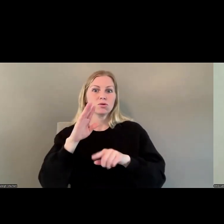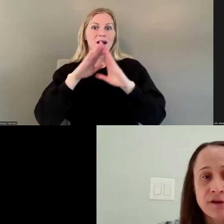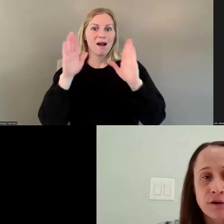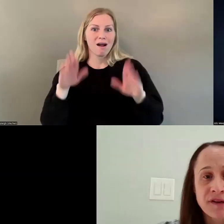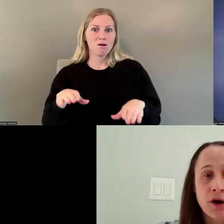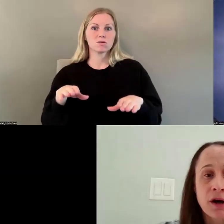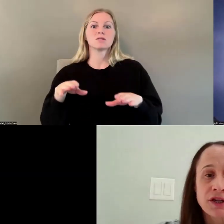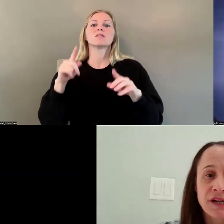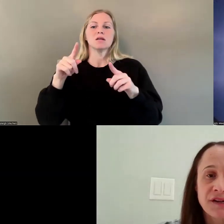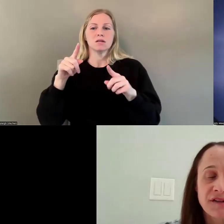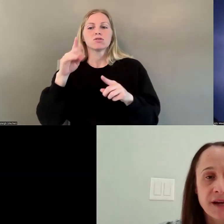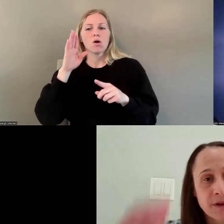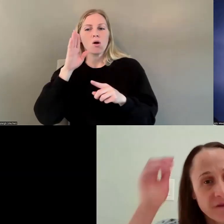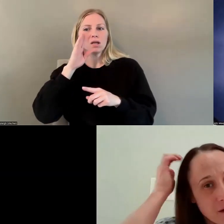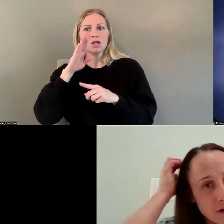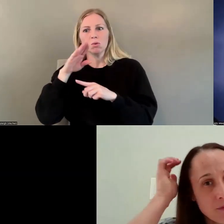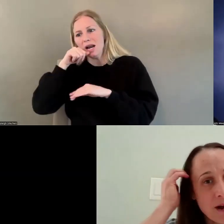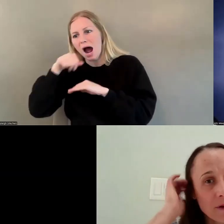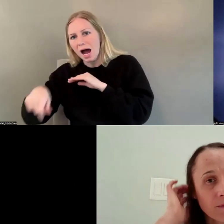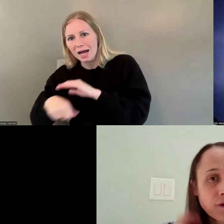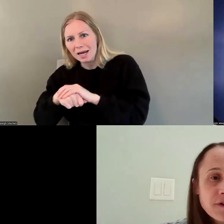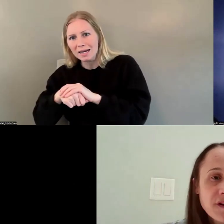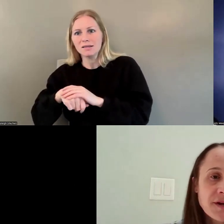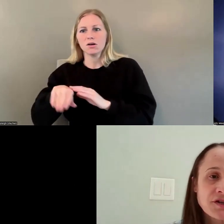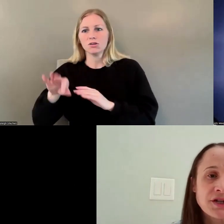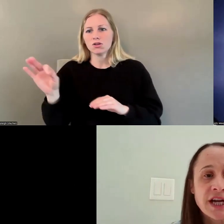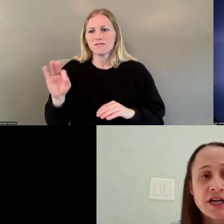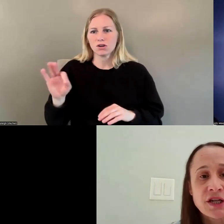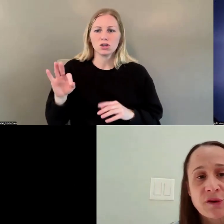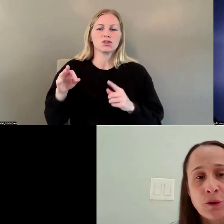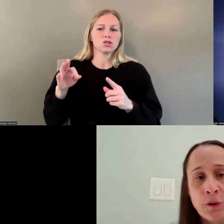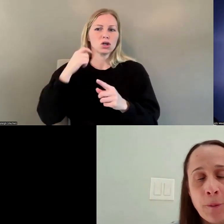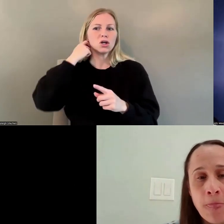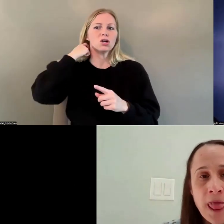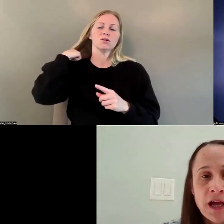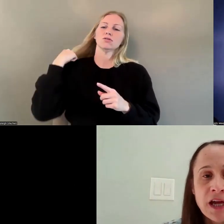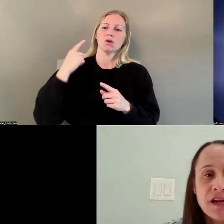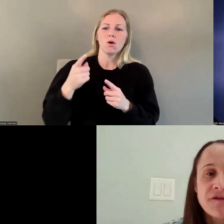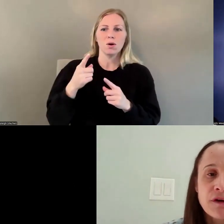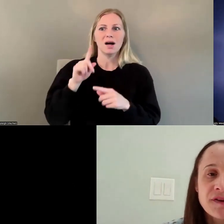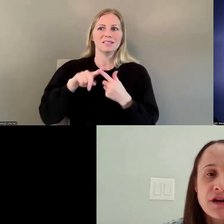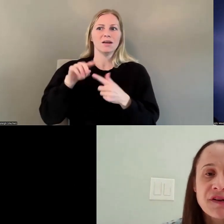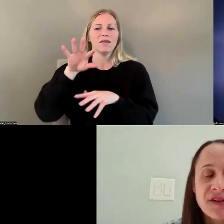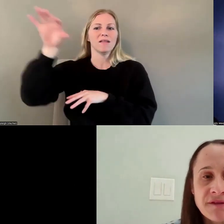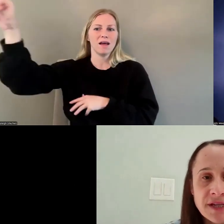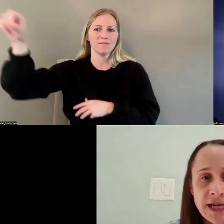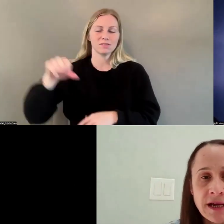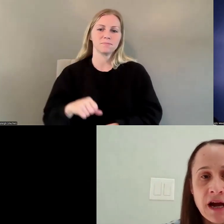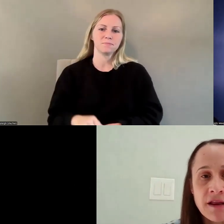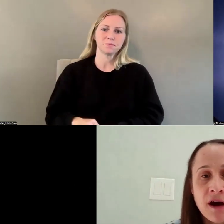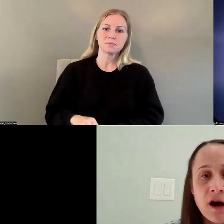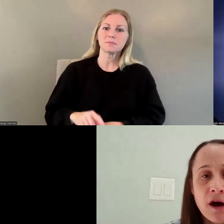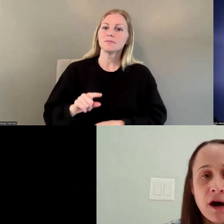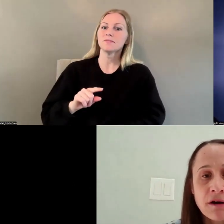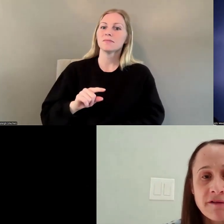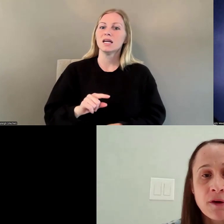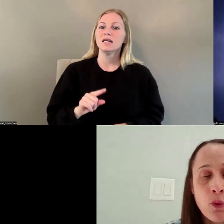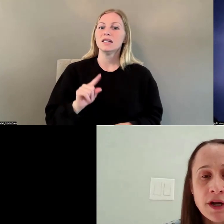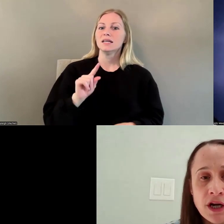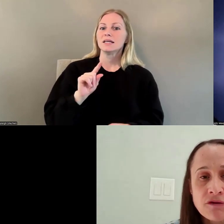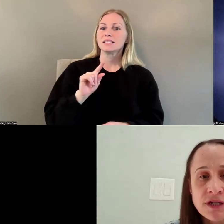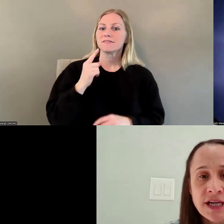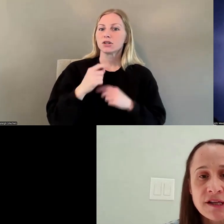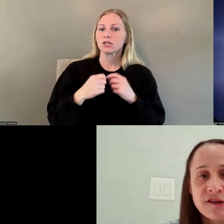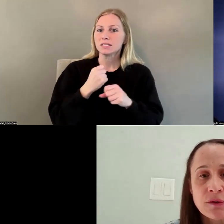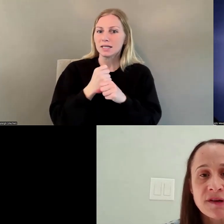the advice of his neuropsychologist, his family found a private approved special education school. His first year, 70 out of